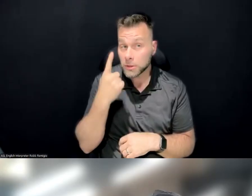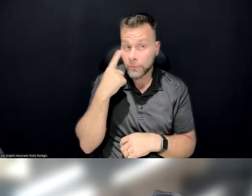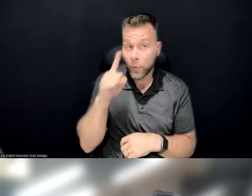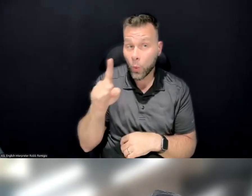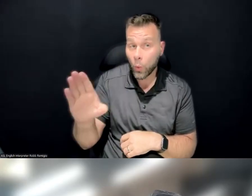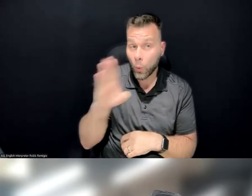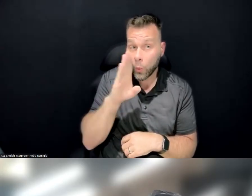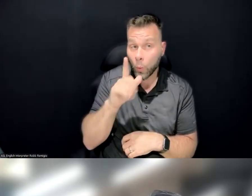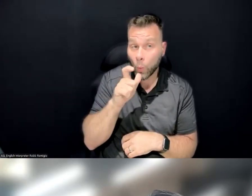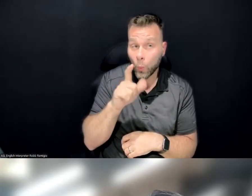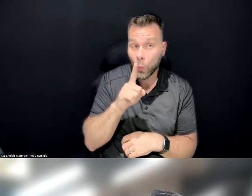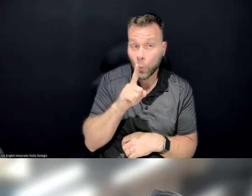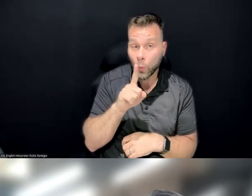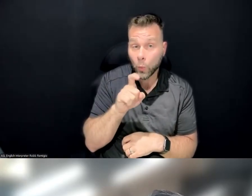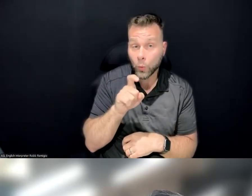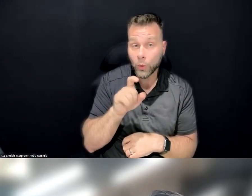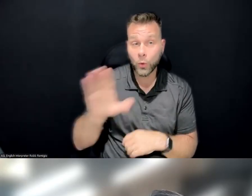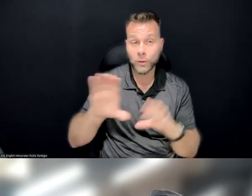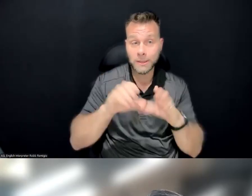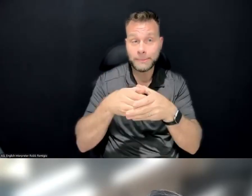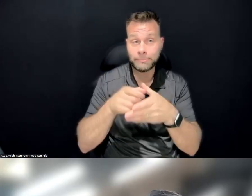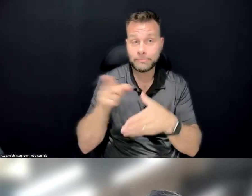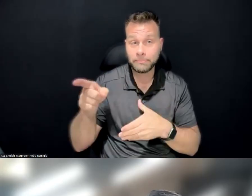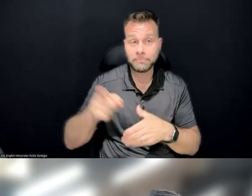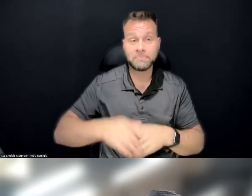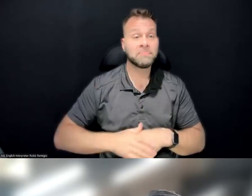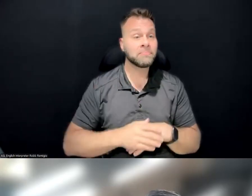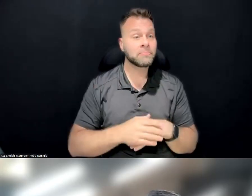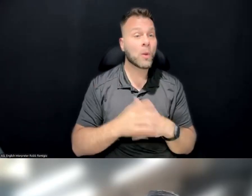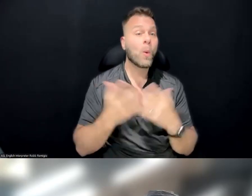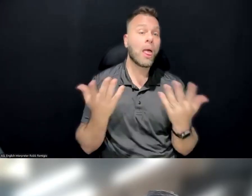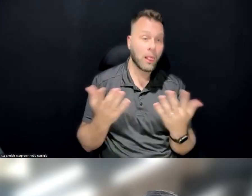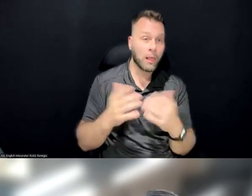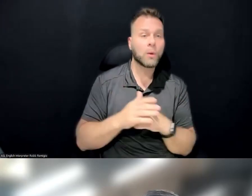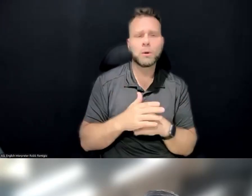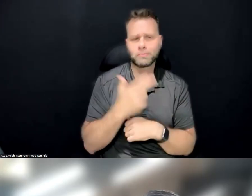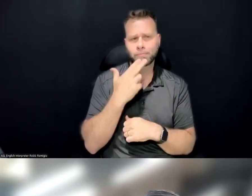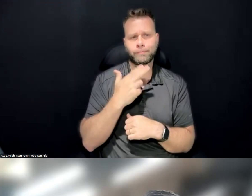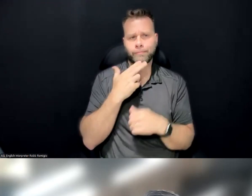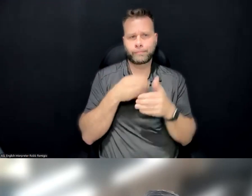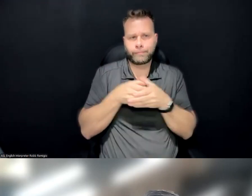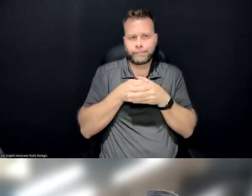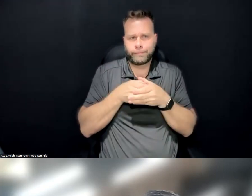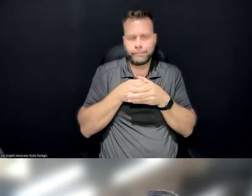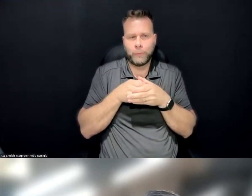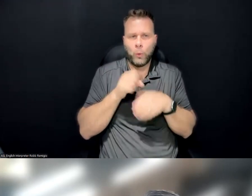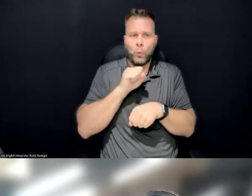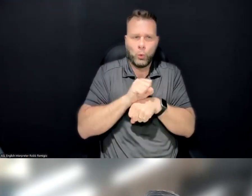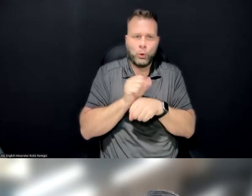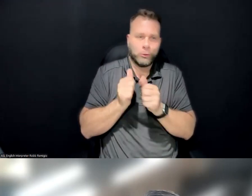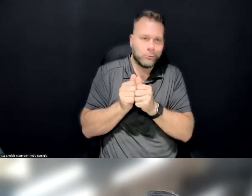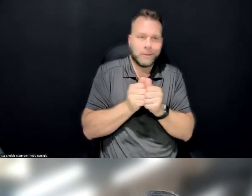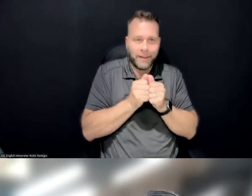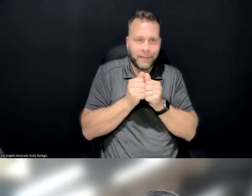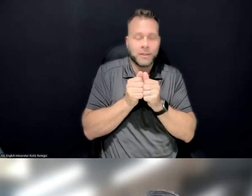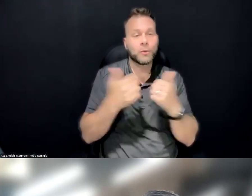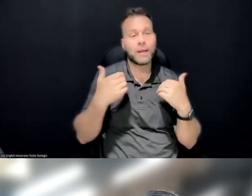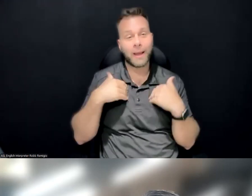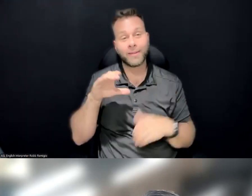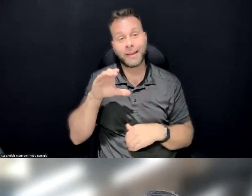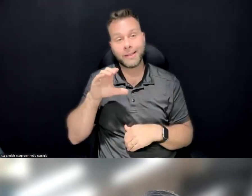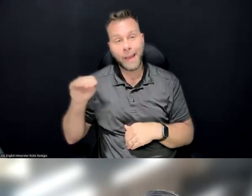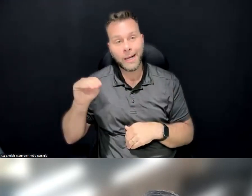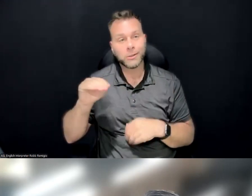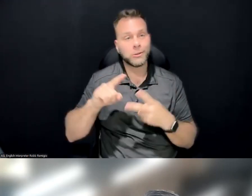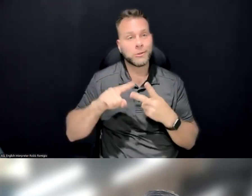For anyone on your team. Well, I think I think we work because we're a small team, so we all work together, right? So we have our case managers, we